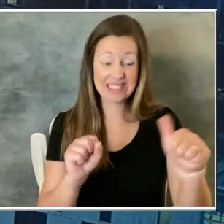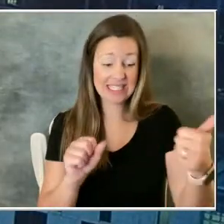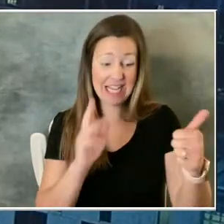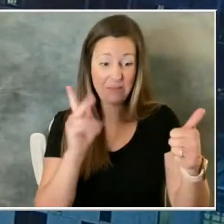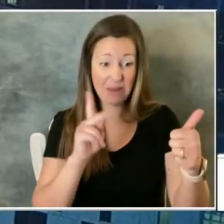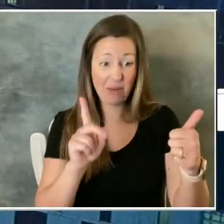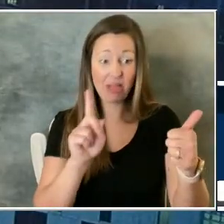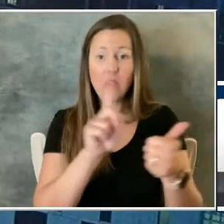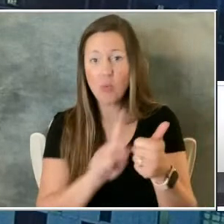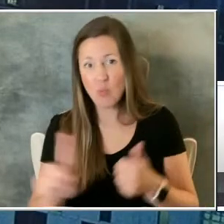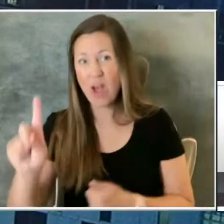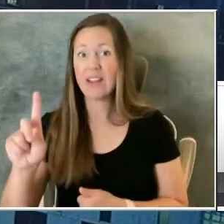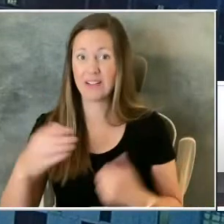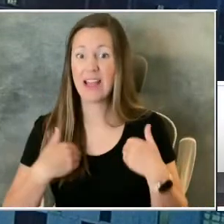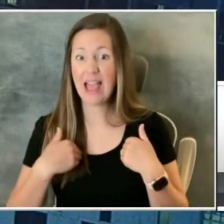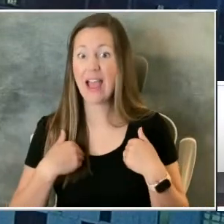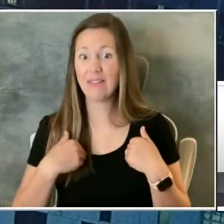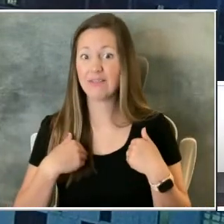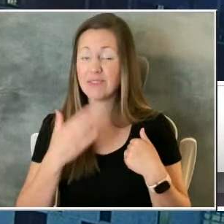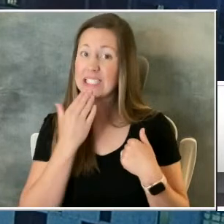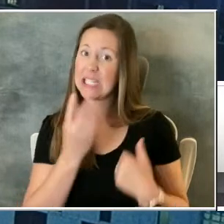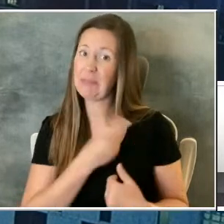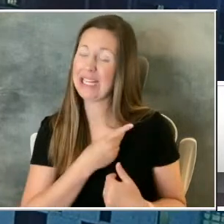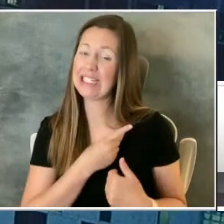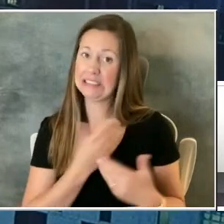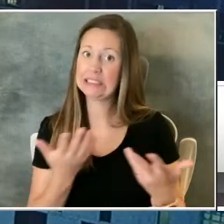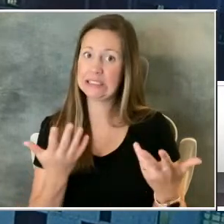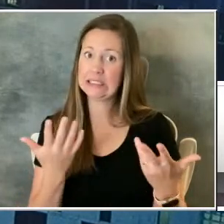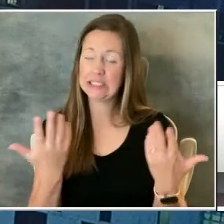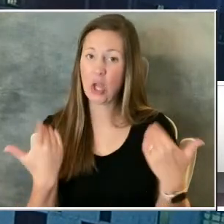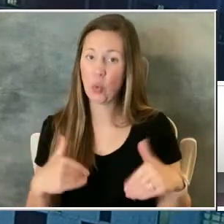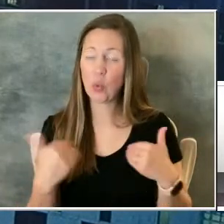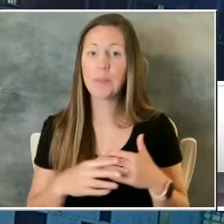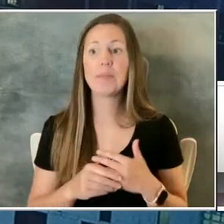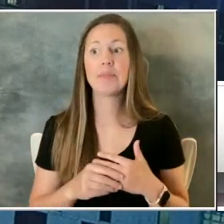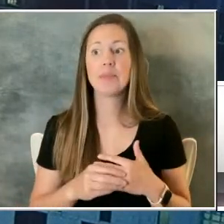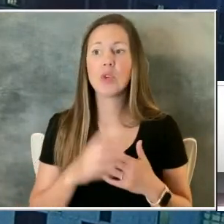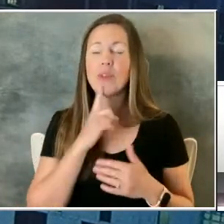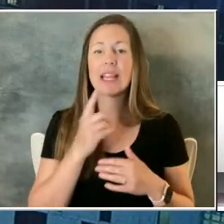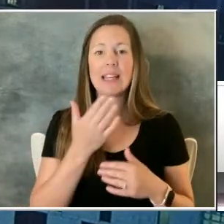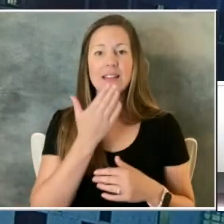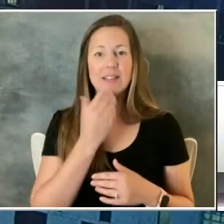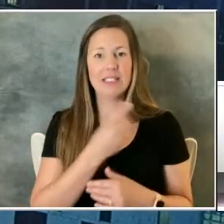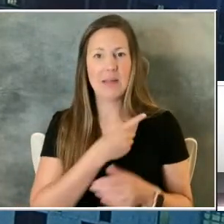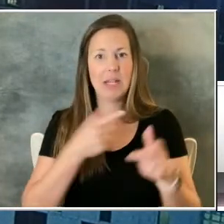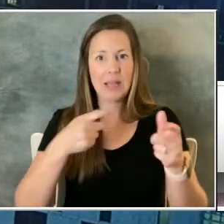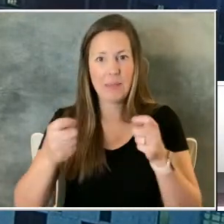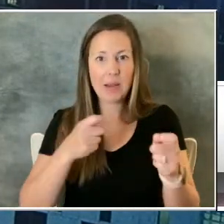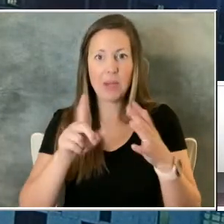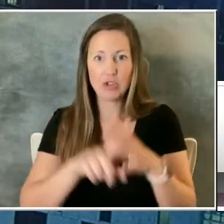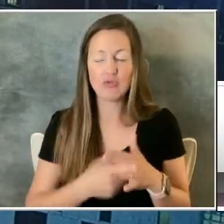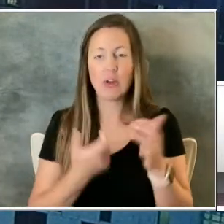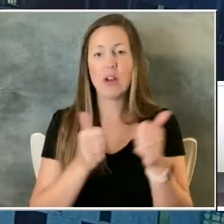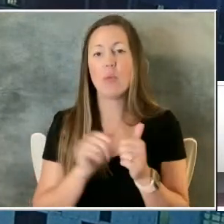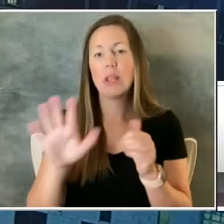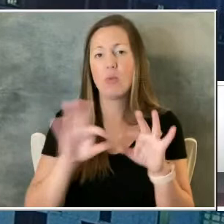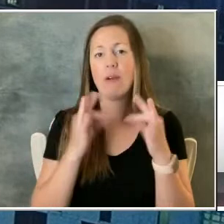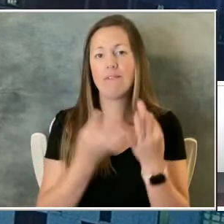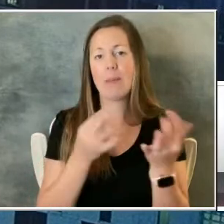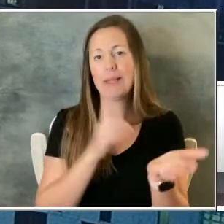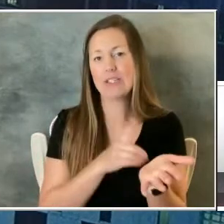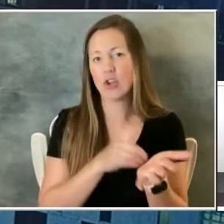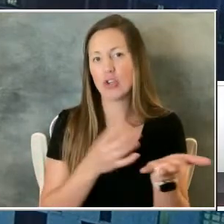Kansans. But diabetes management is really started in primary care. Internal medicine and family medicine are terrific